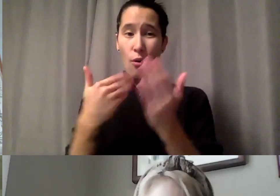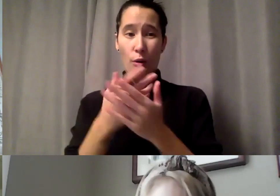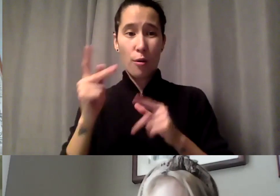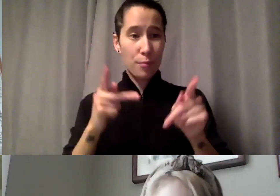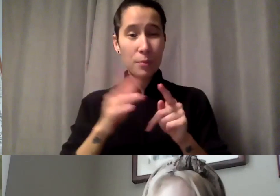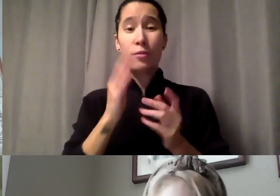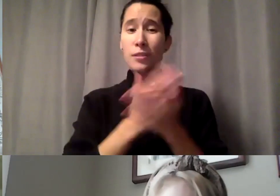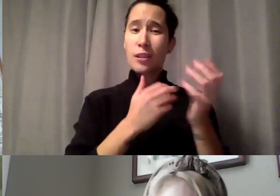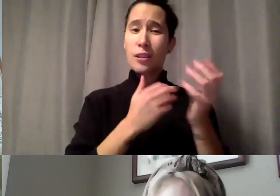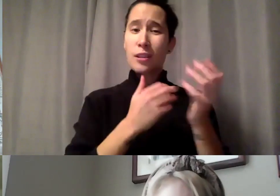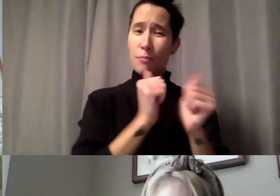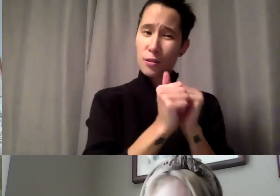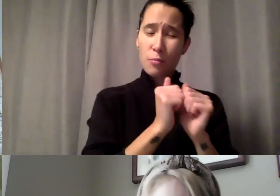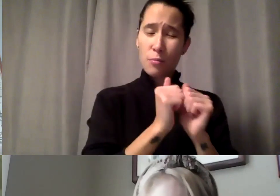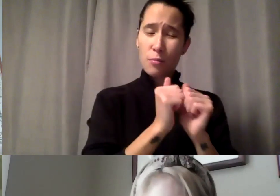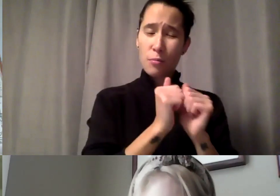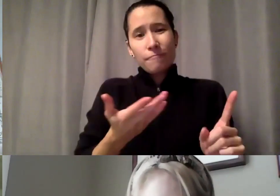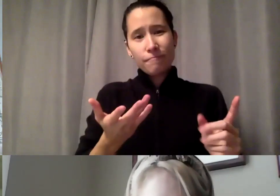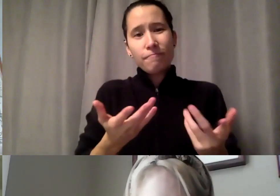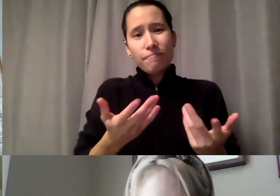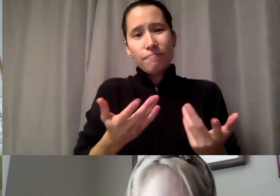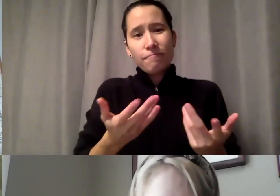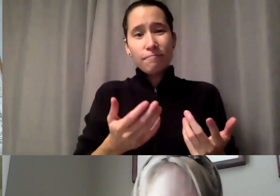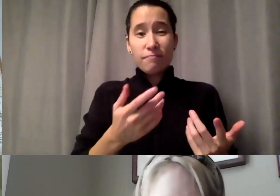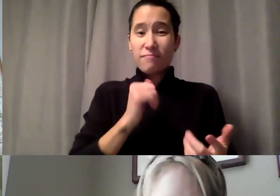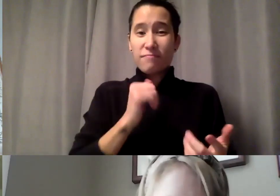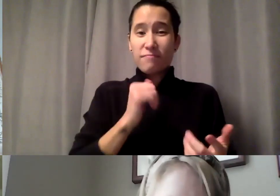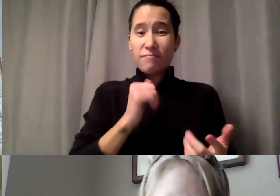make as much logical sense as others. And I see